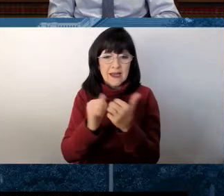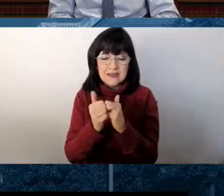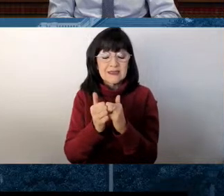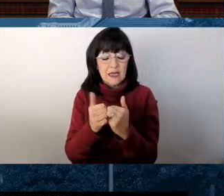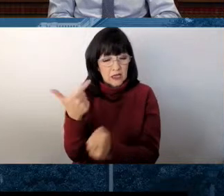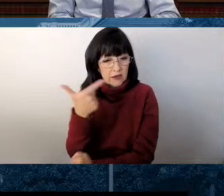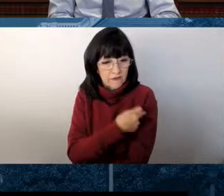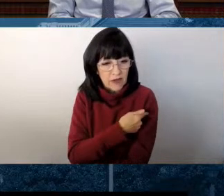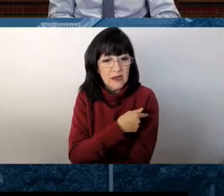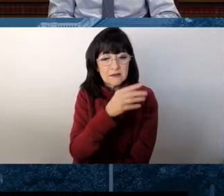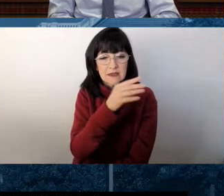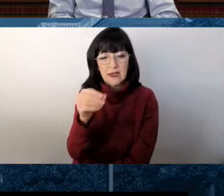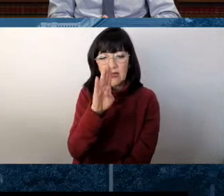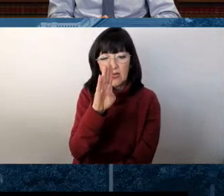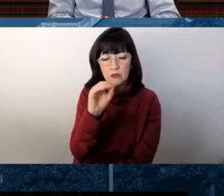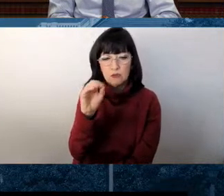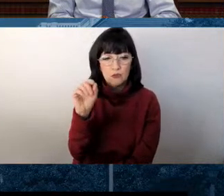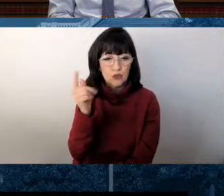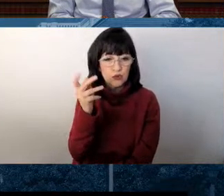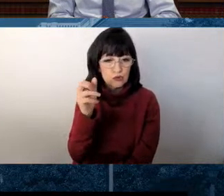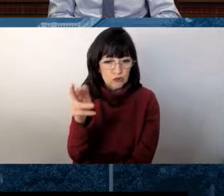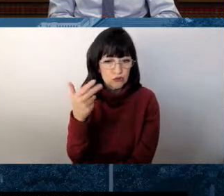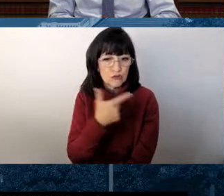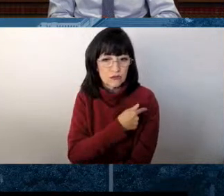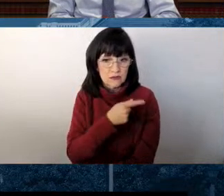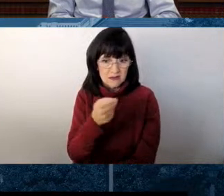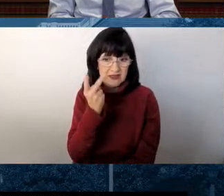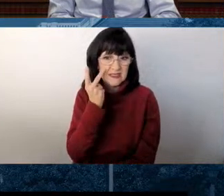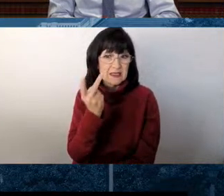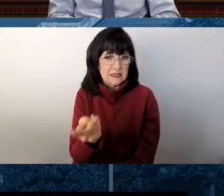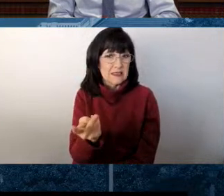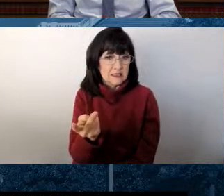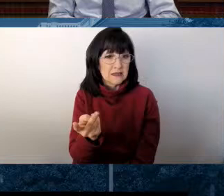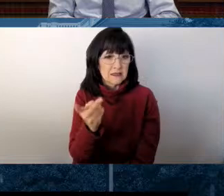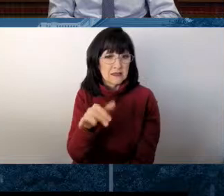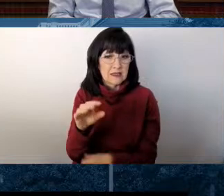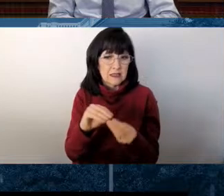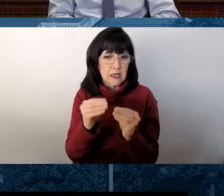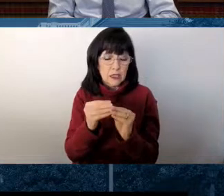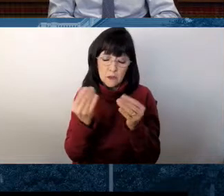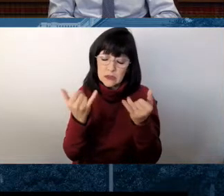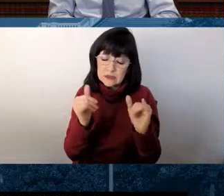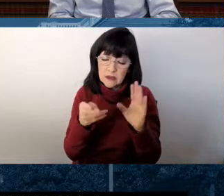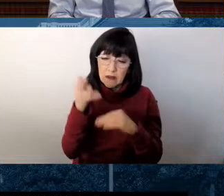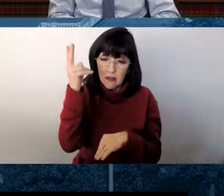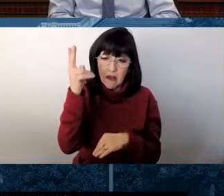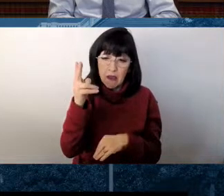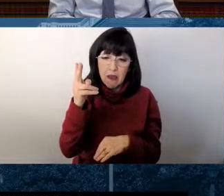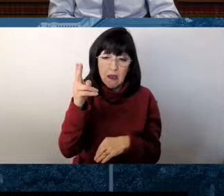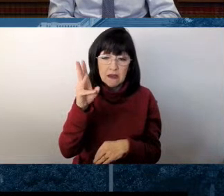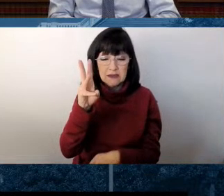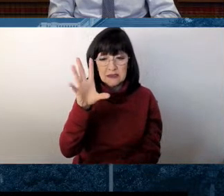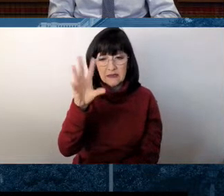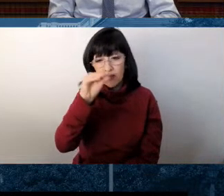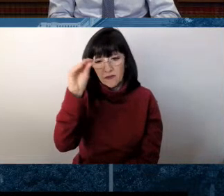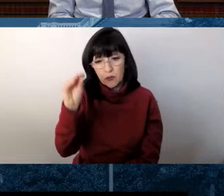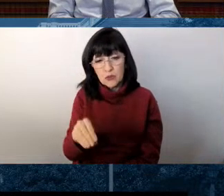You can see we still have vaccinated at very high rates, 65%,